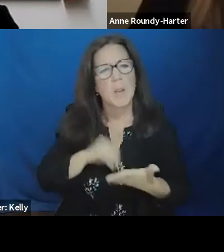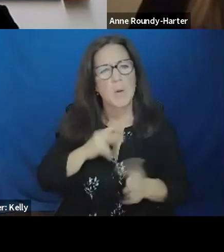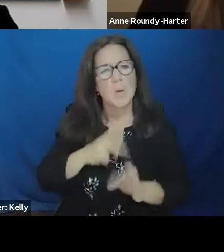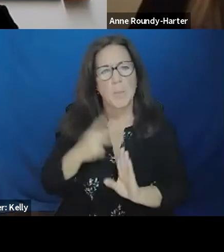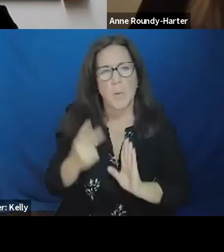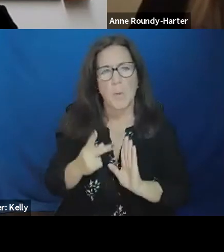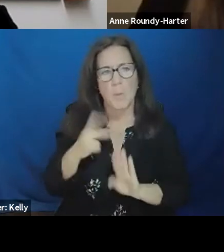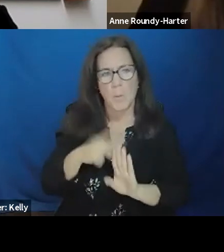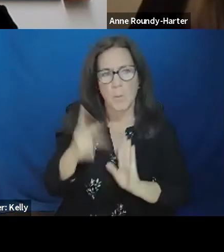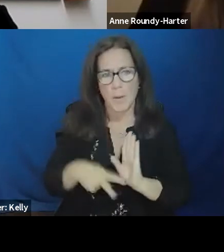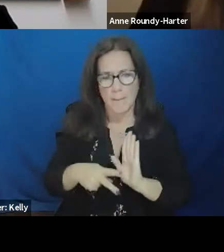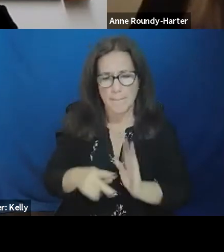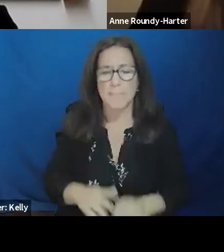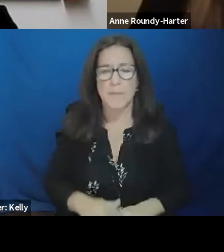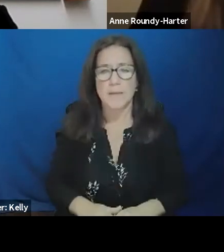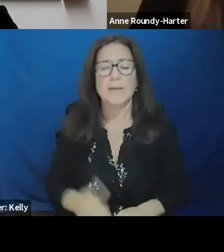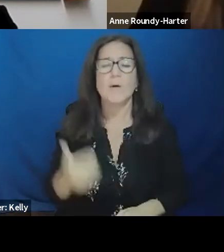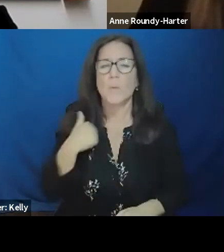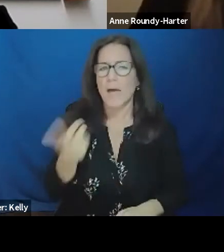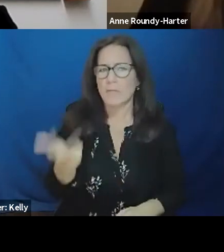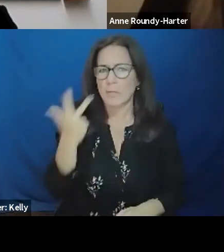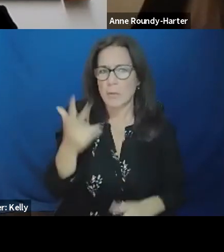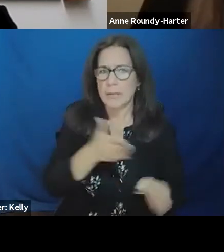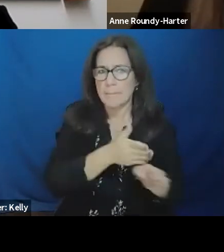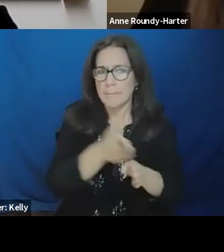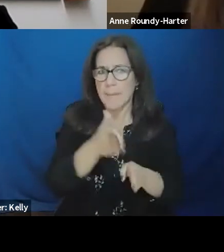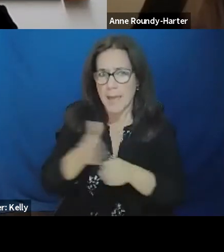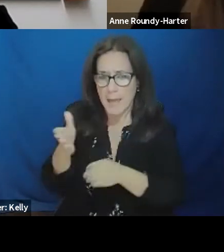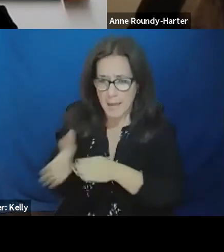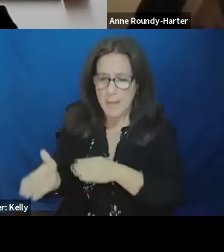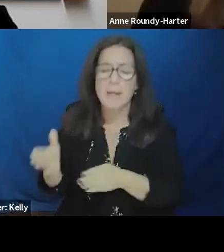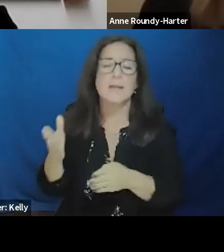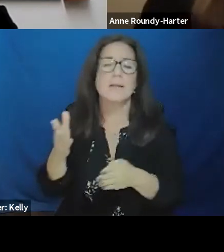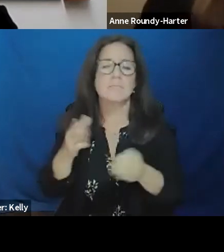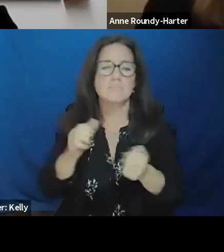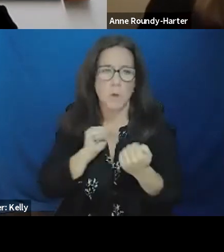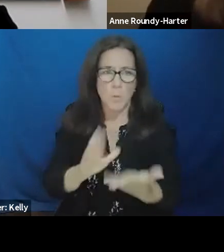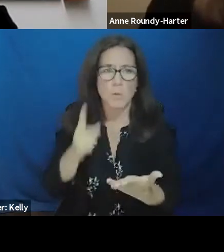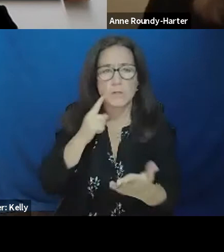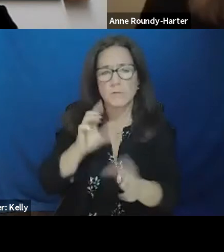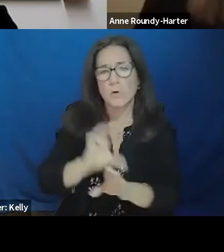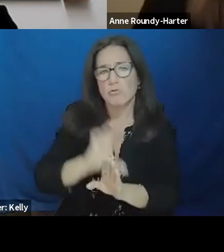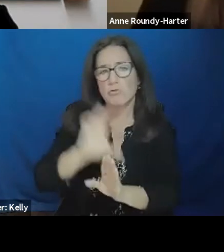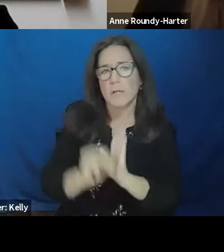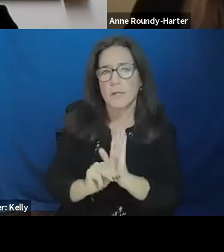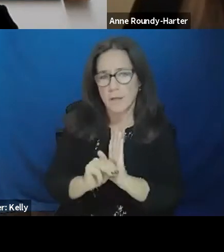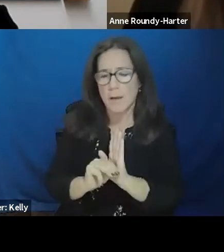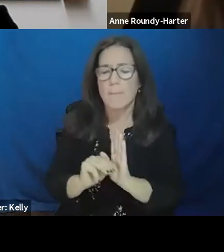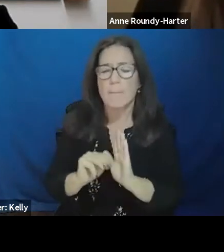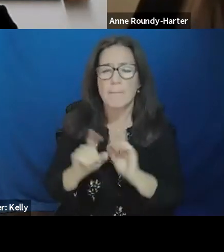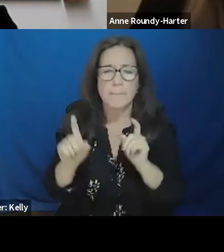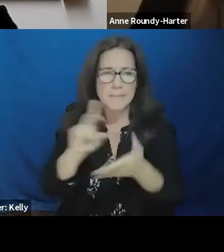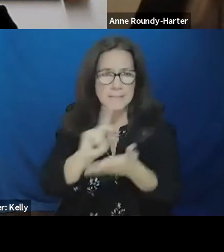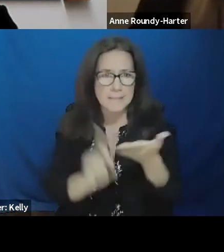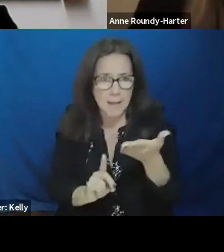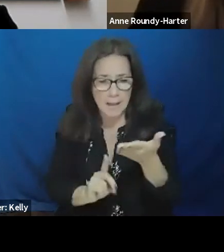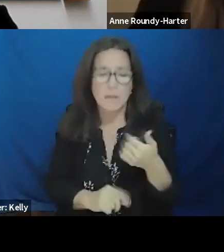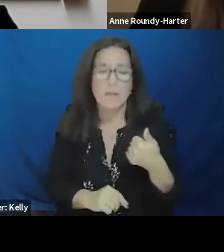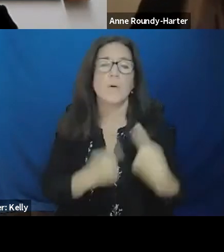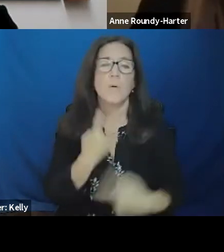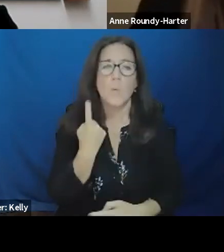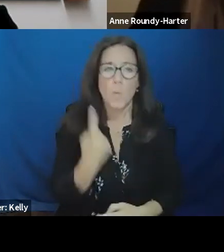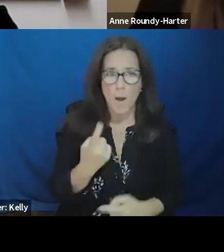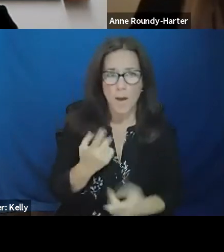ways that we're looking at the curriculum curation. And one is through our instructional support specialists who are